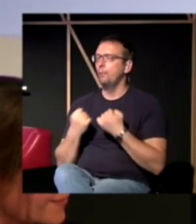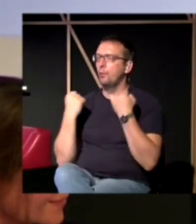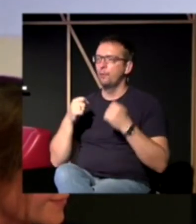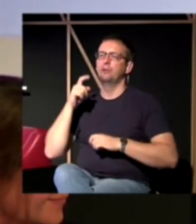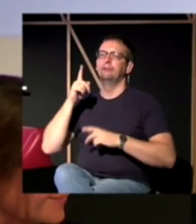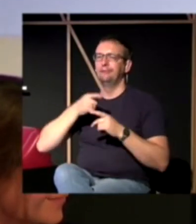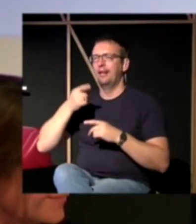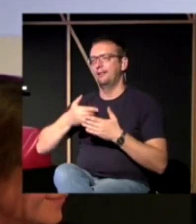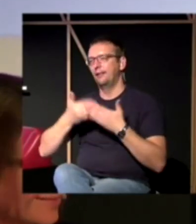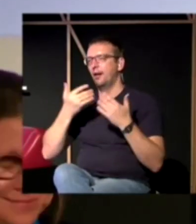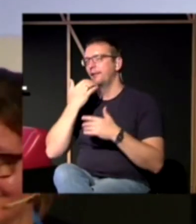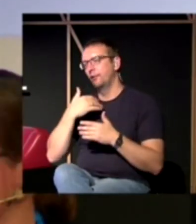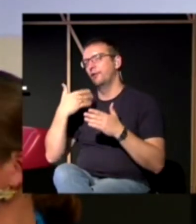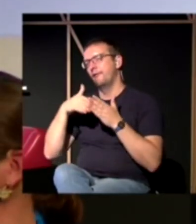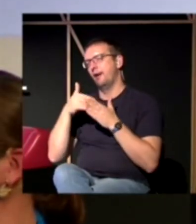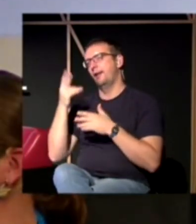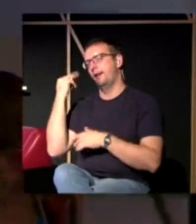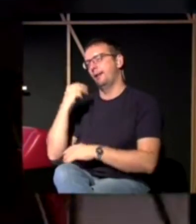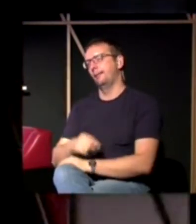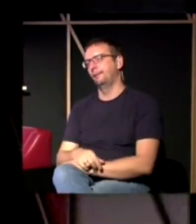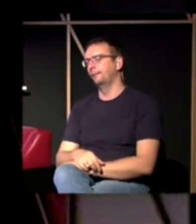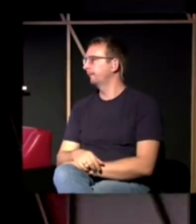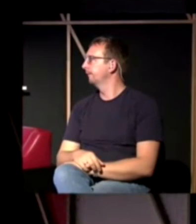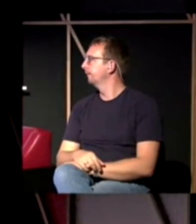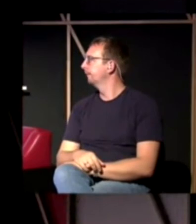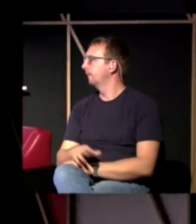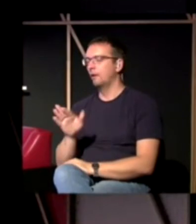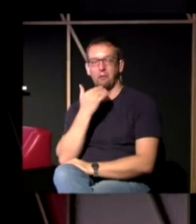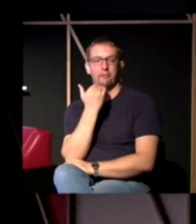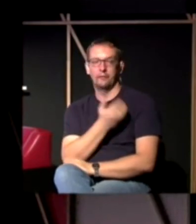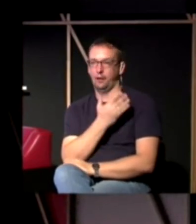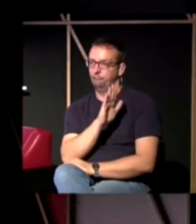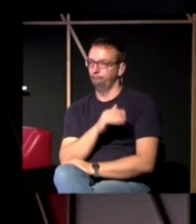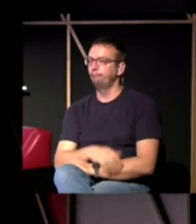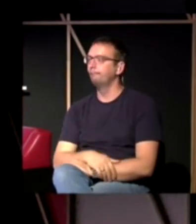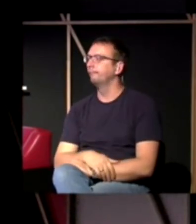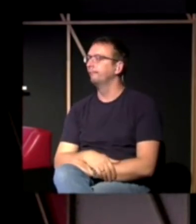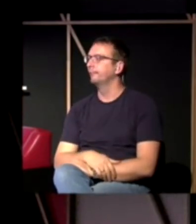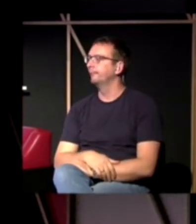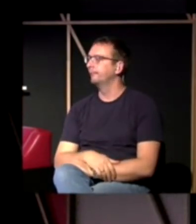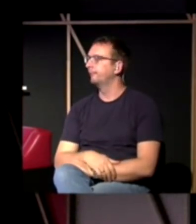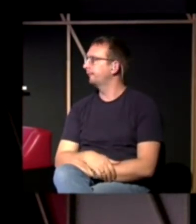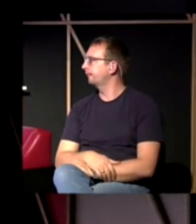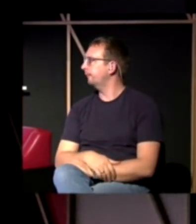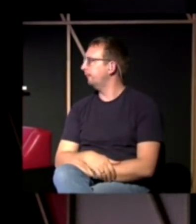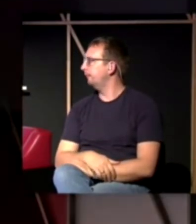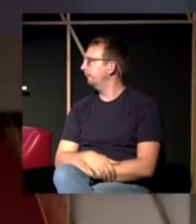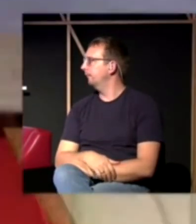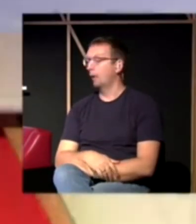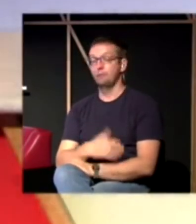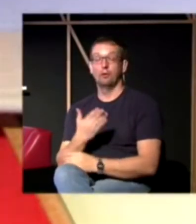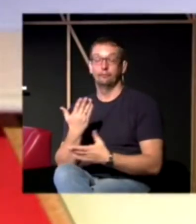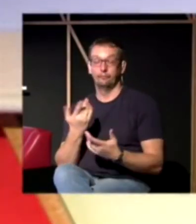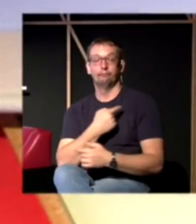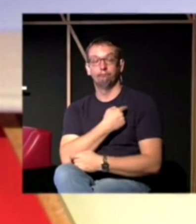tomorrow too. Fantastic, thank you very much. Lubomir, you were part of quite a groundbreaking achievement this summer.